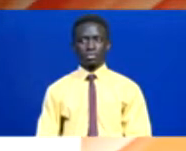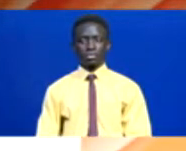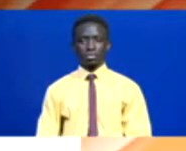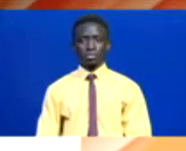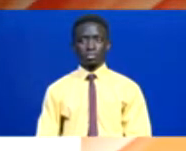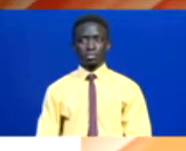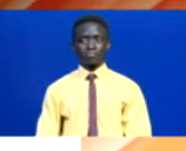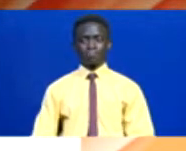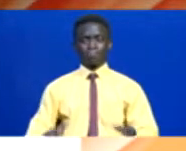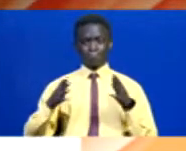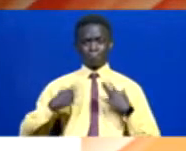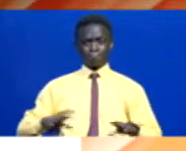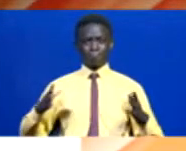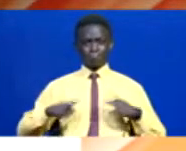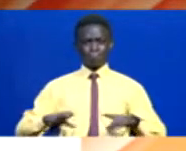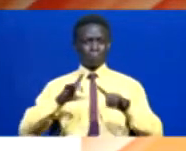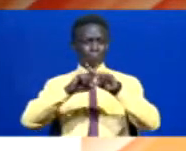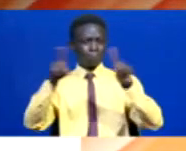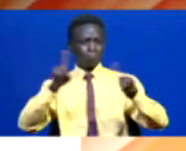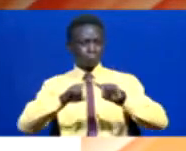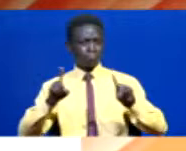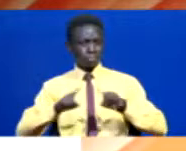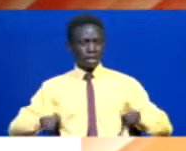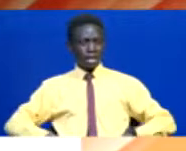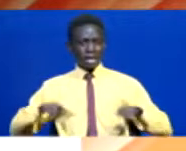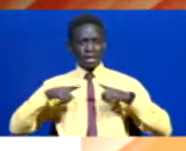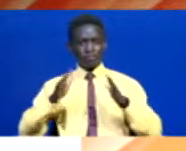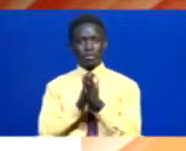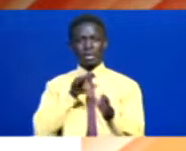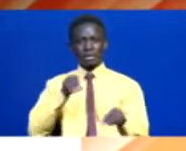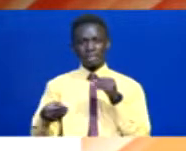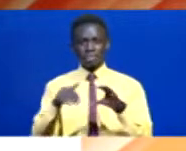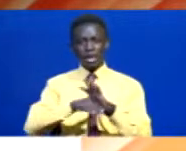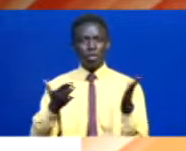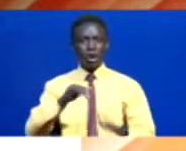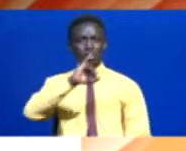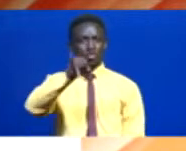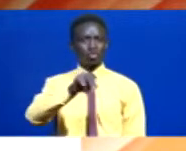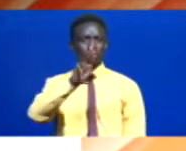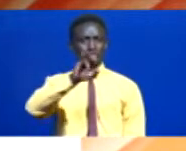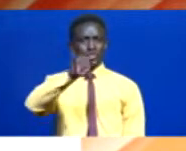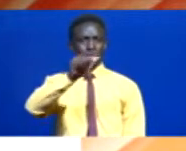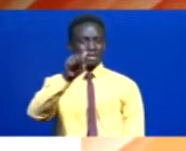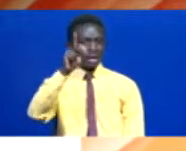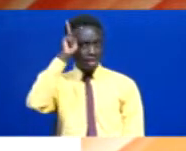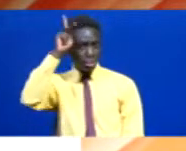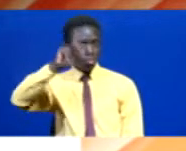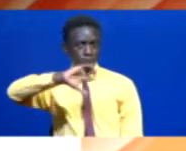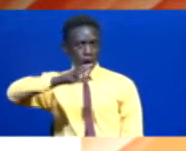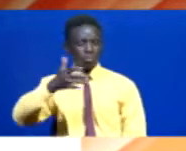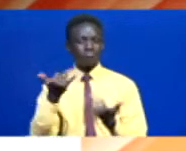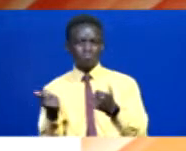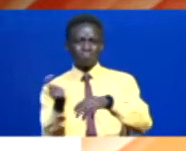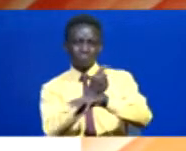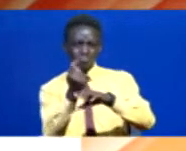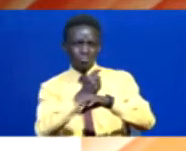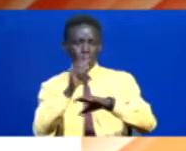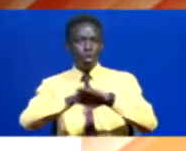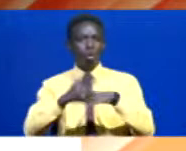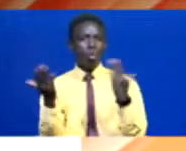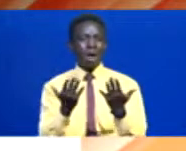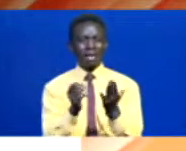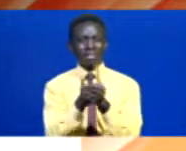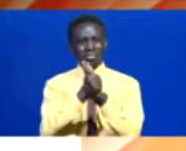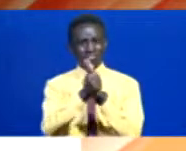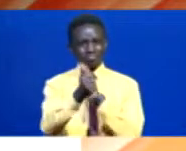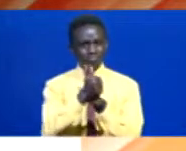Dozens of persons living with disability in Juja Kiambu County are being trained in the acquisition of hands-on skills to